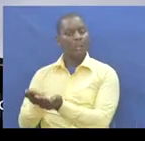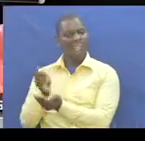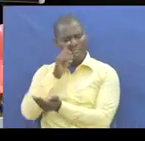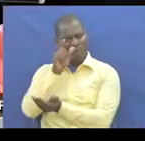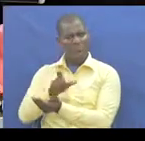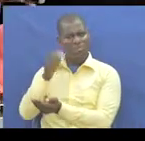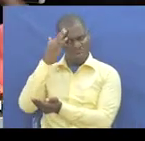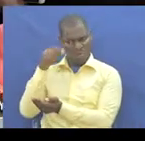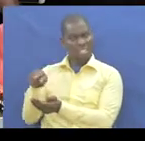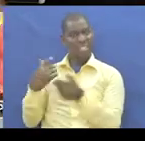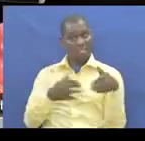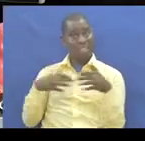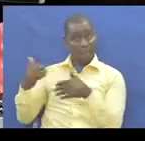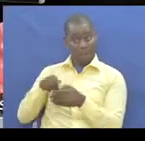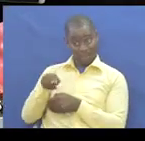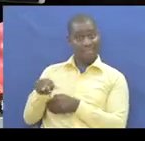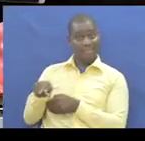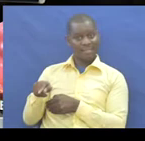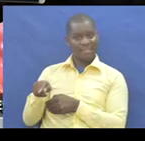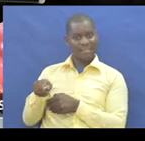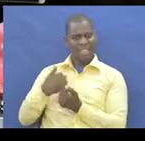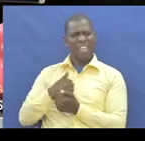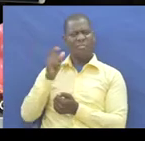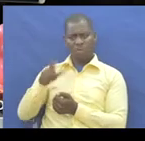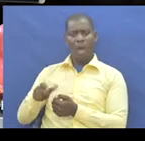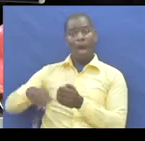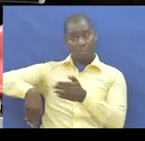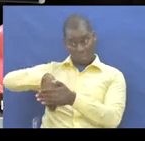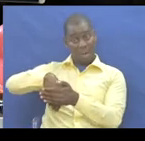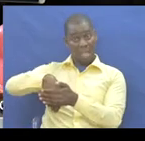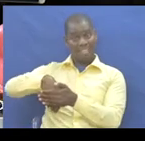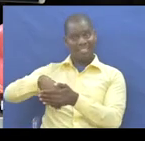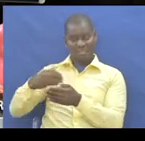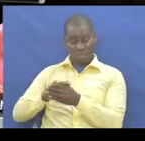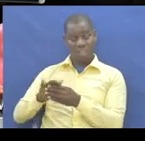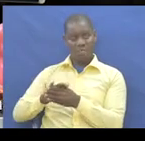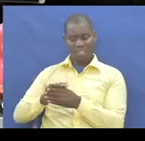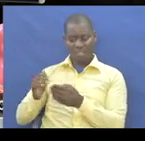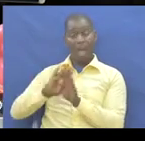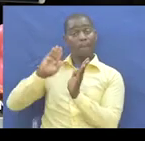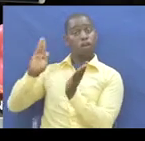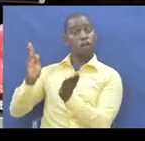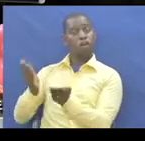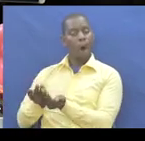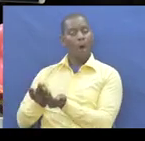that body. Let us see. This one is a ball. Everyone know it, and we normally play it. We normally see